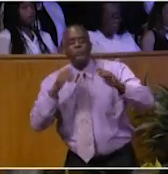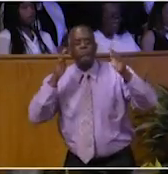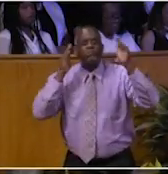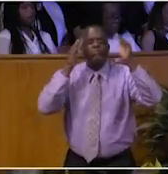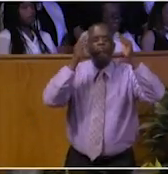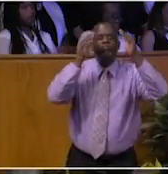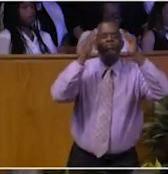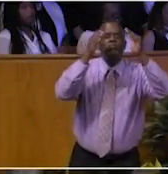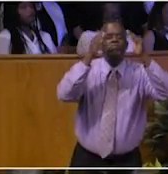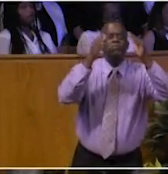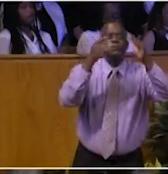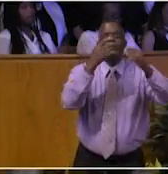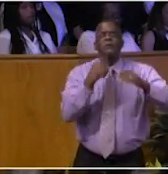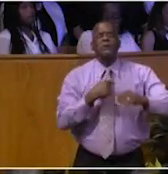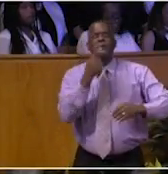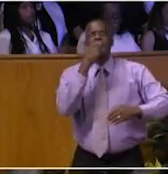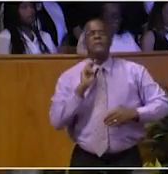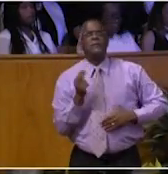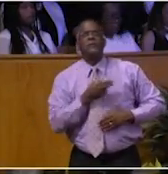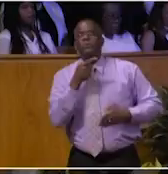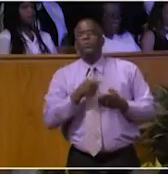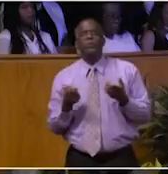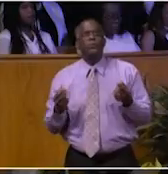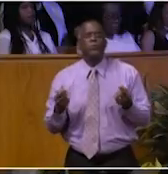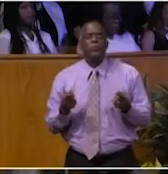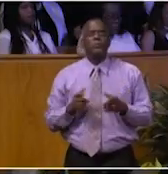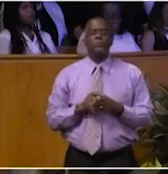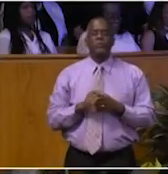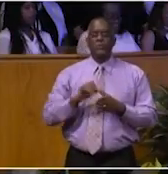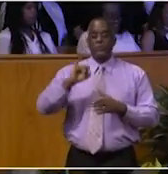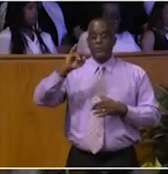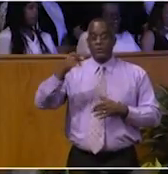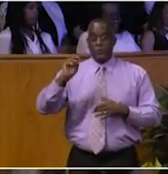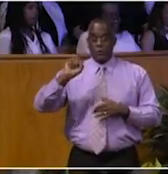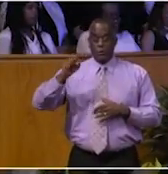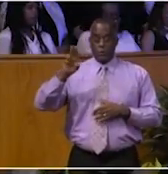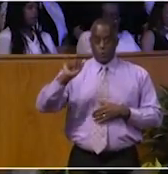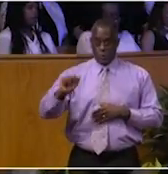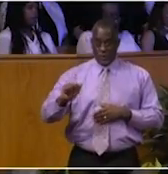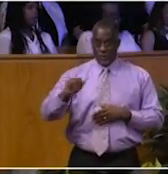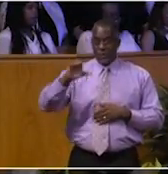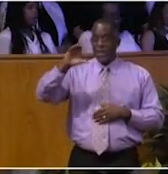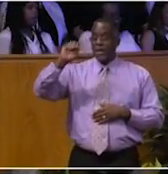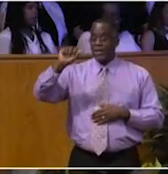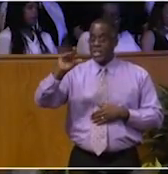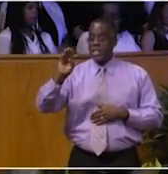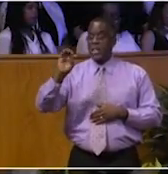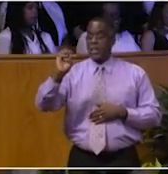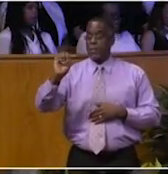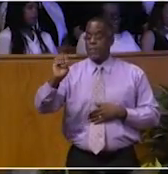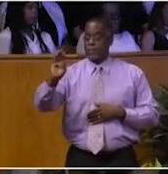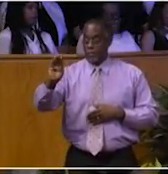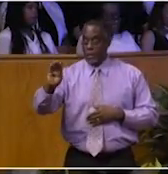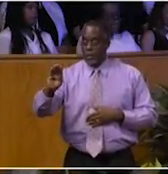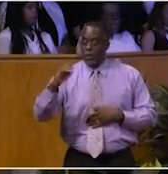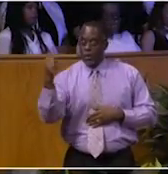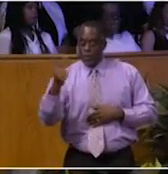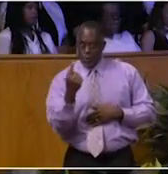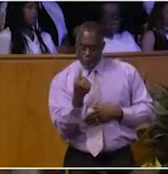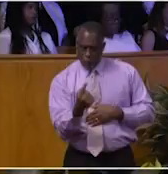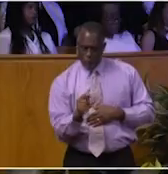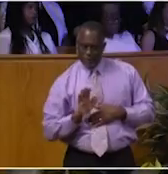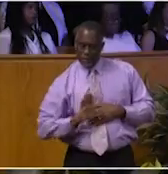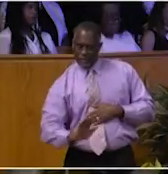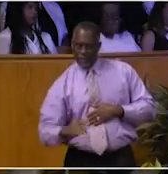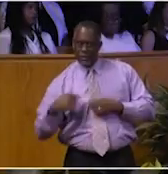for his commands. Joshua and Caleb were the only ones of a generation who had